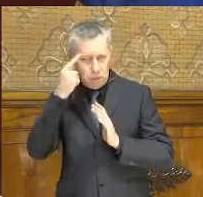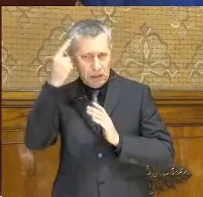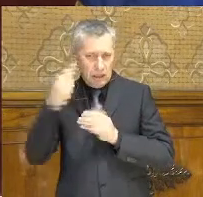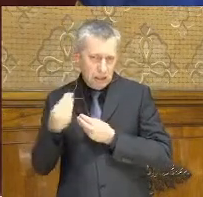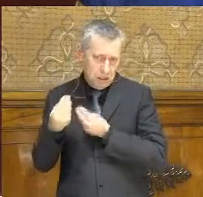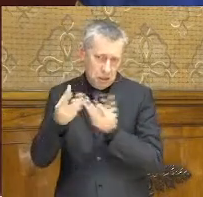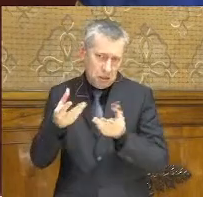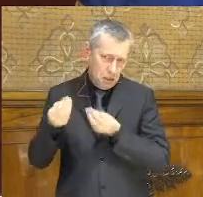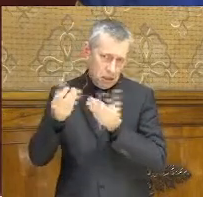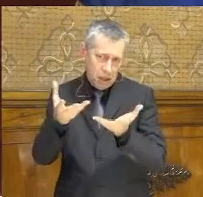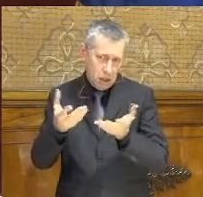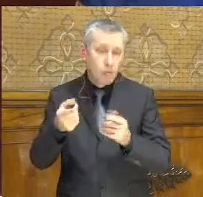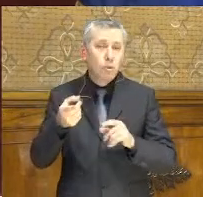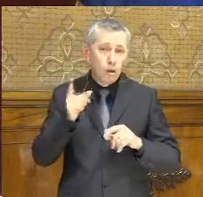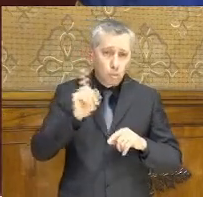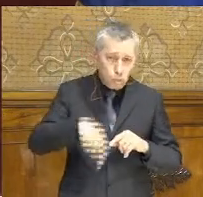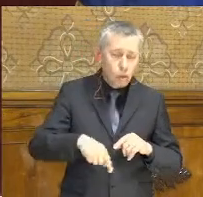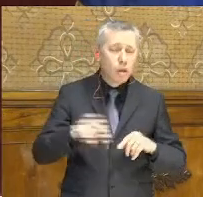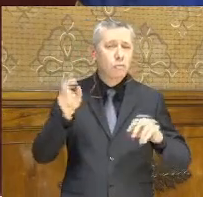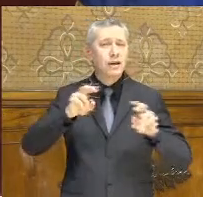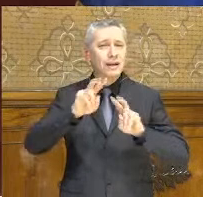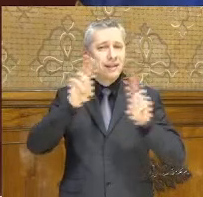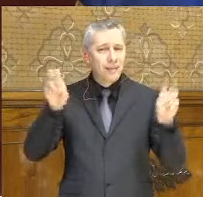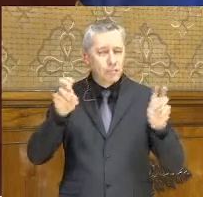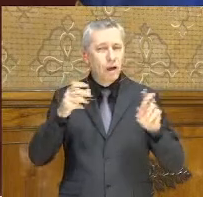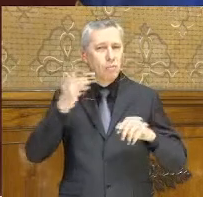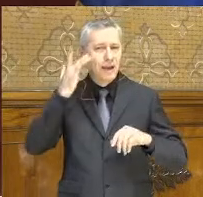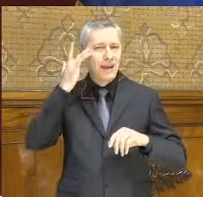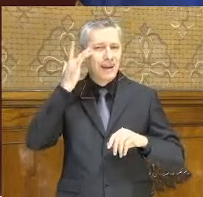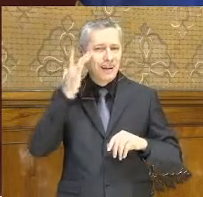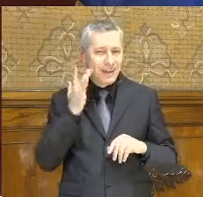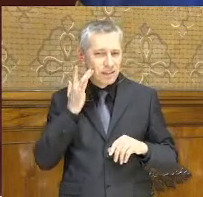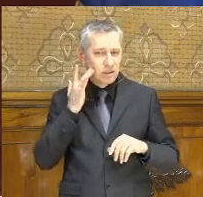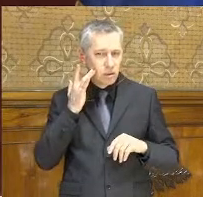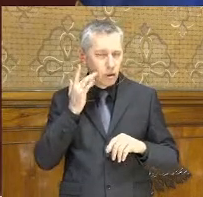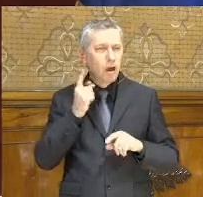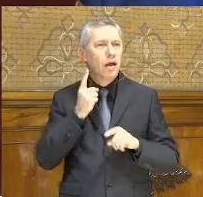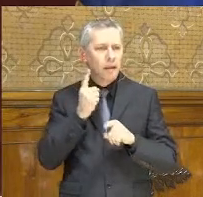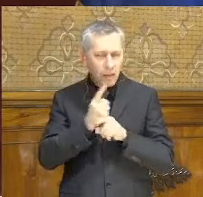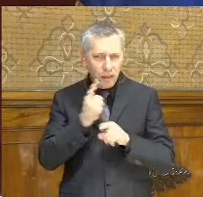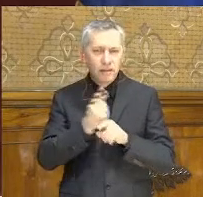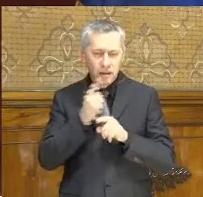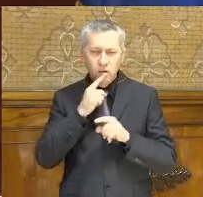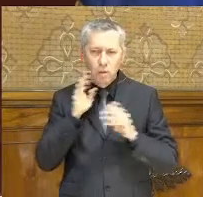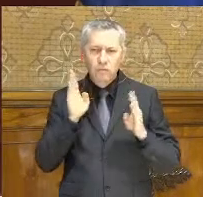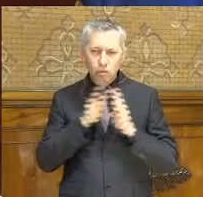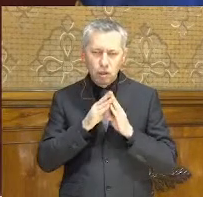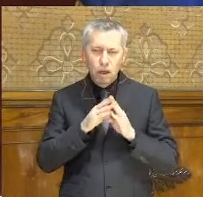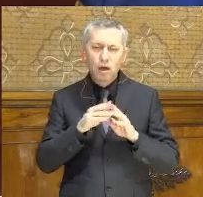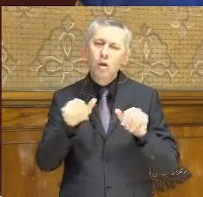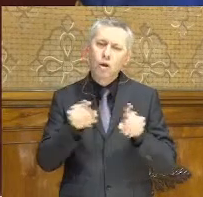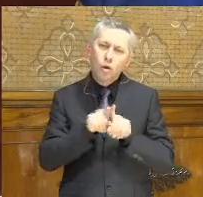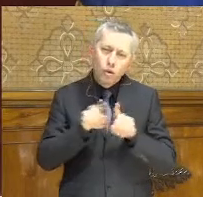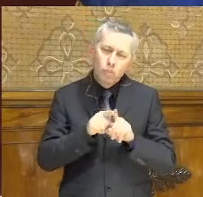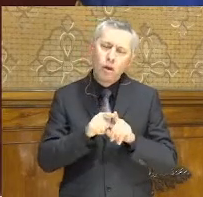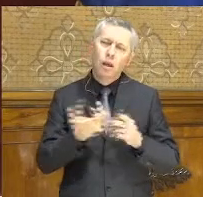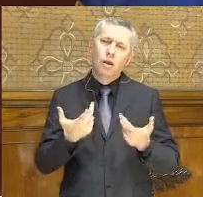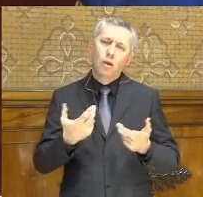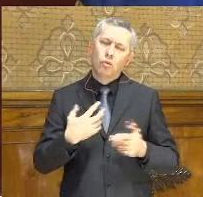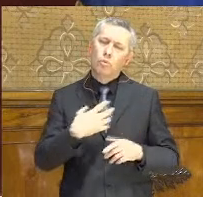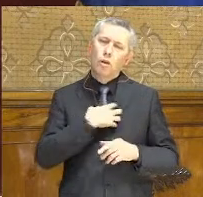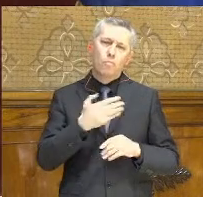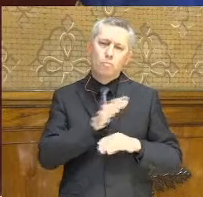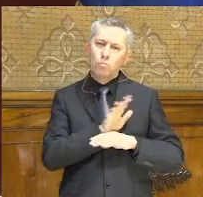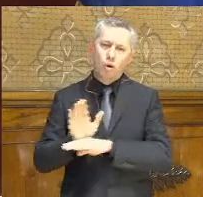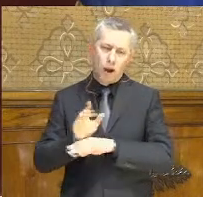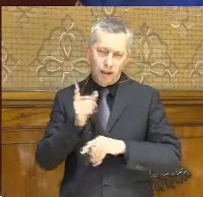risk has to be taken. Risk is a moral question in opposing